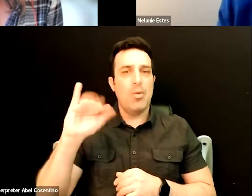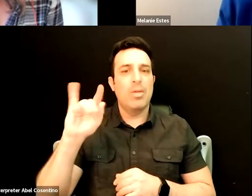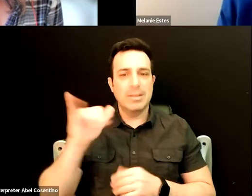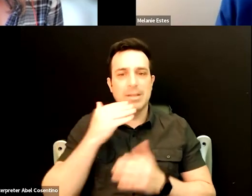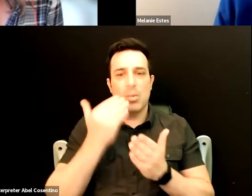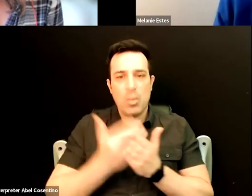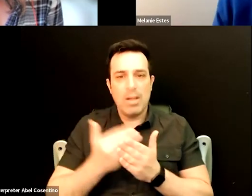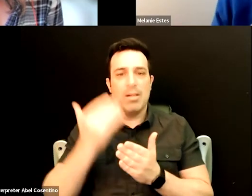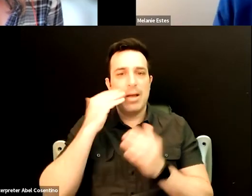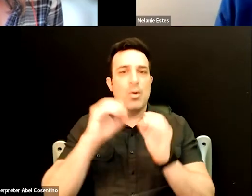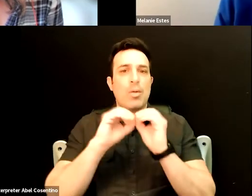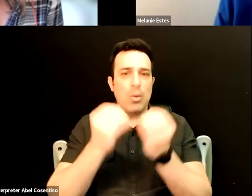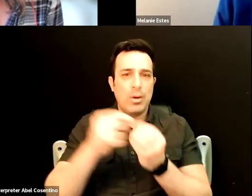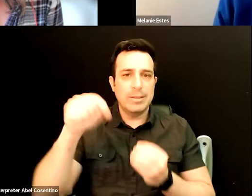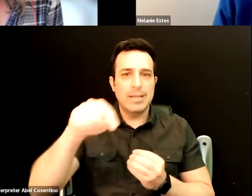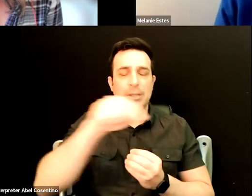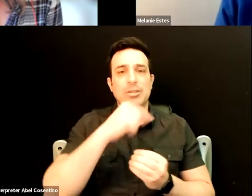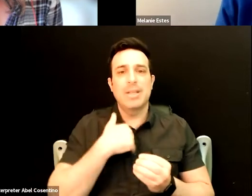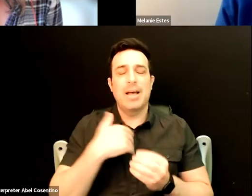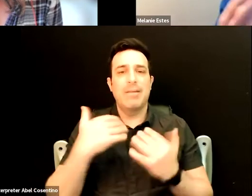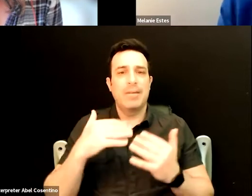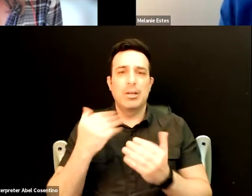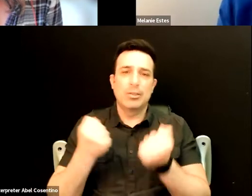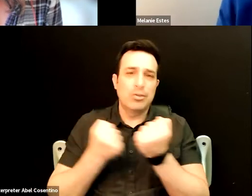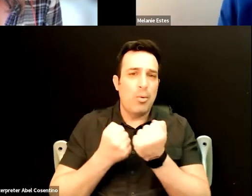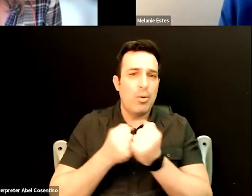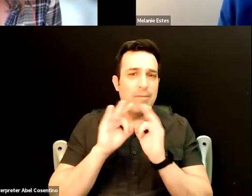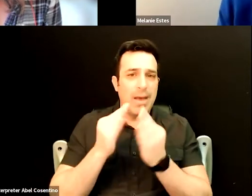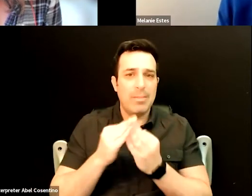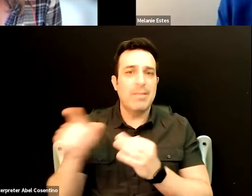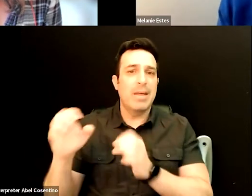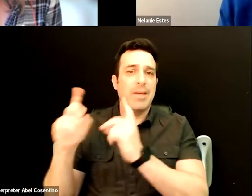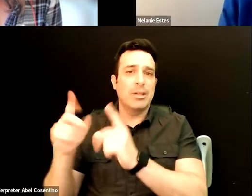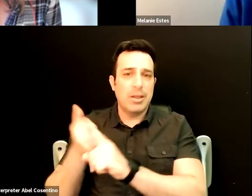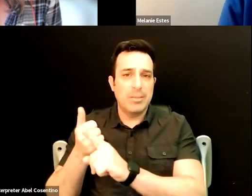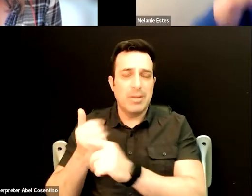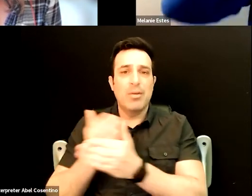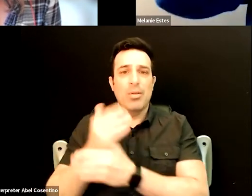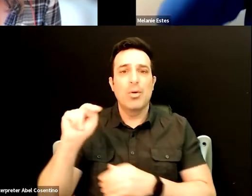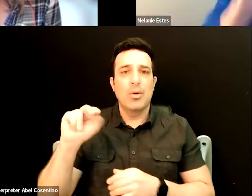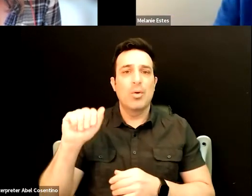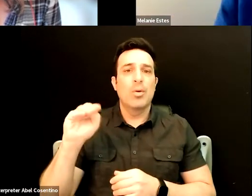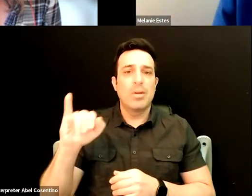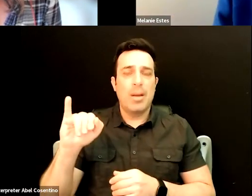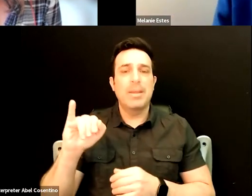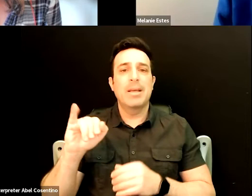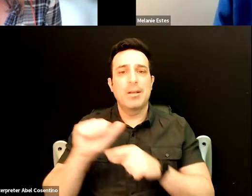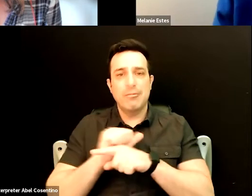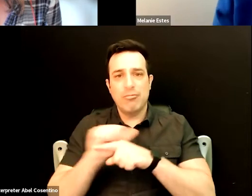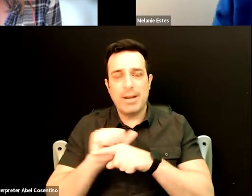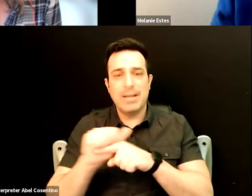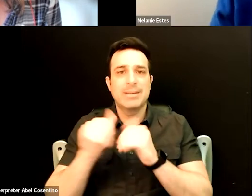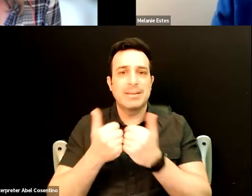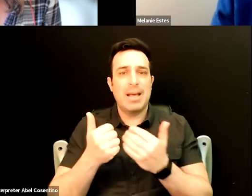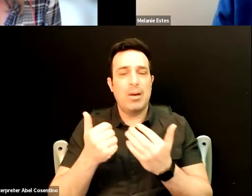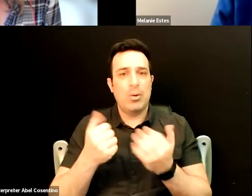the organizations. I have an extremely supportive family. They have educated themselves through NAMI trainings on how to